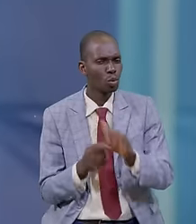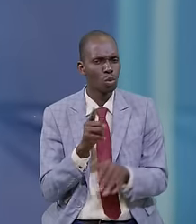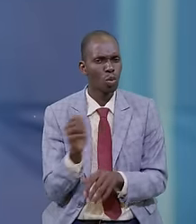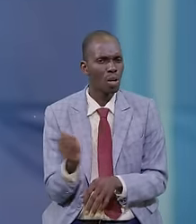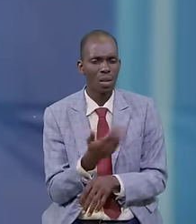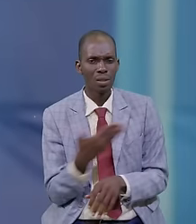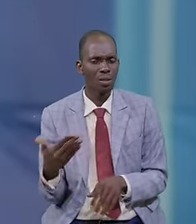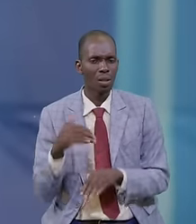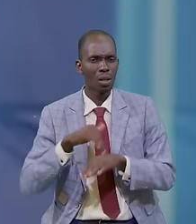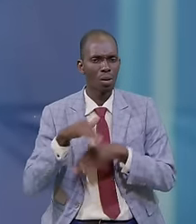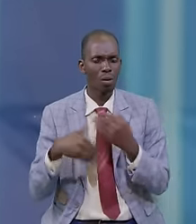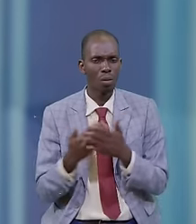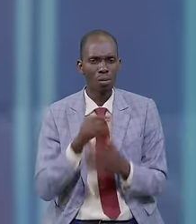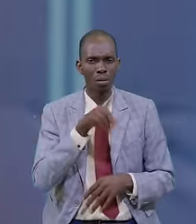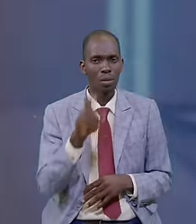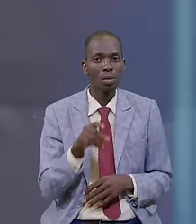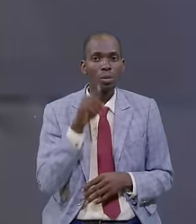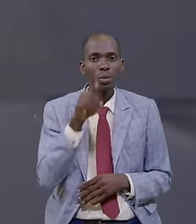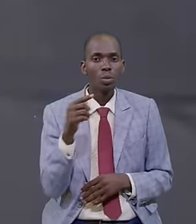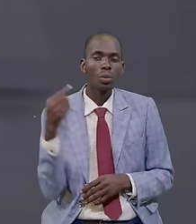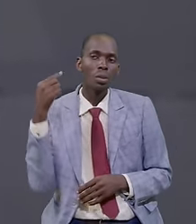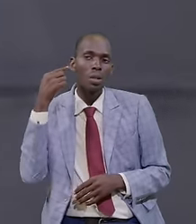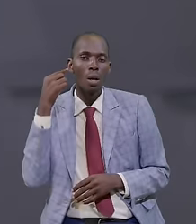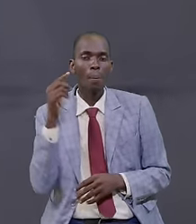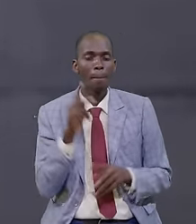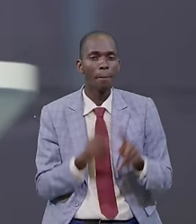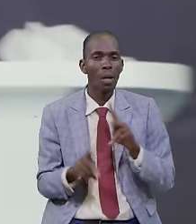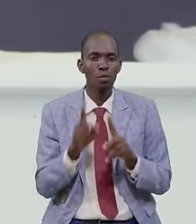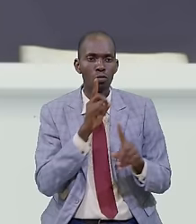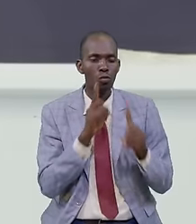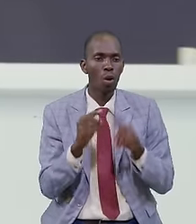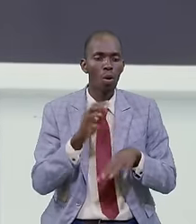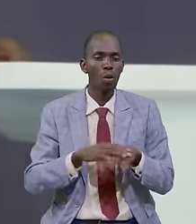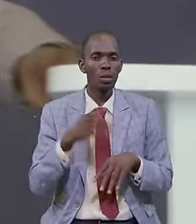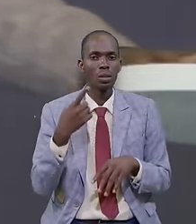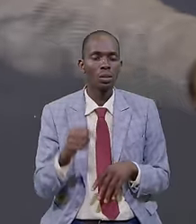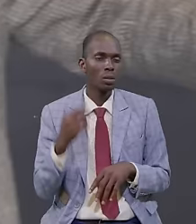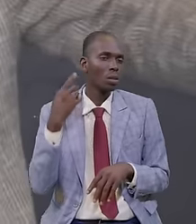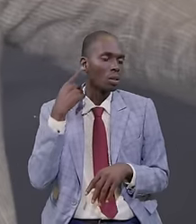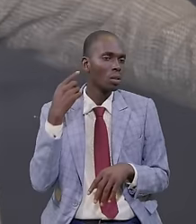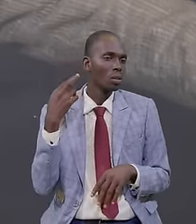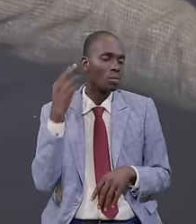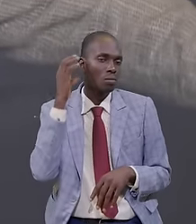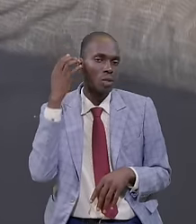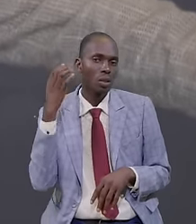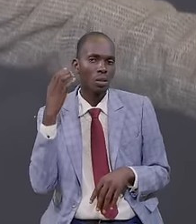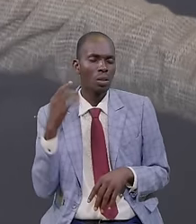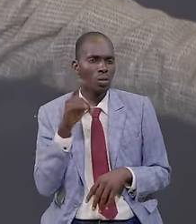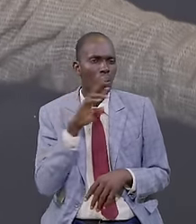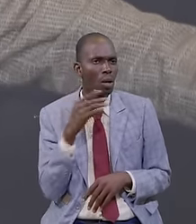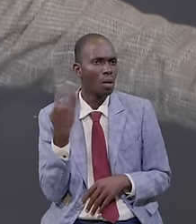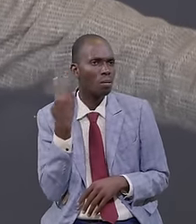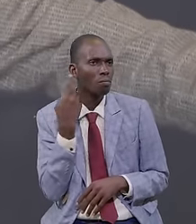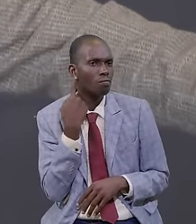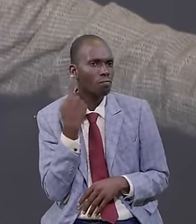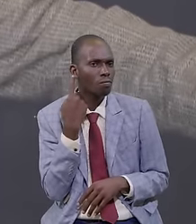at all? You hear them speaking over the radio, and you are there, you are listening, you are looking